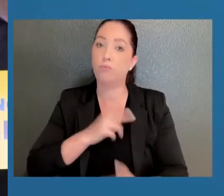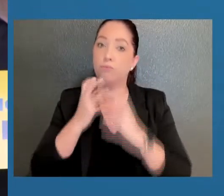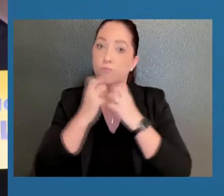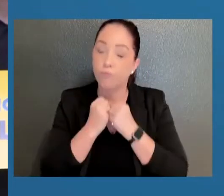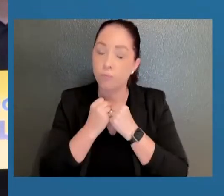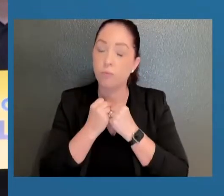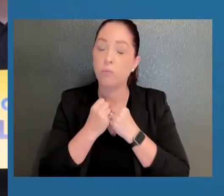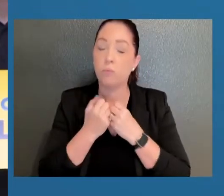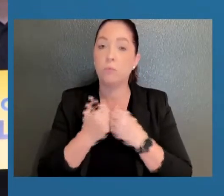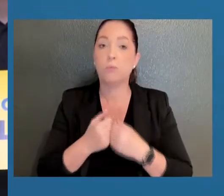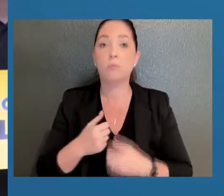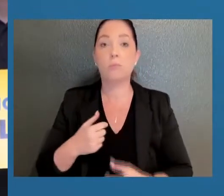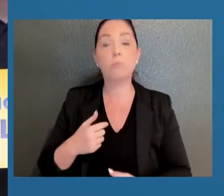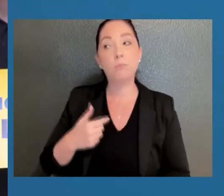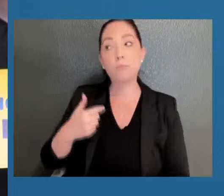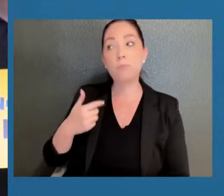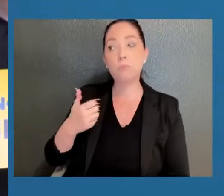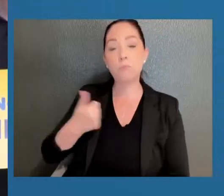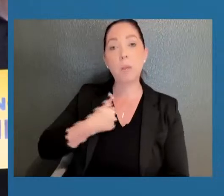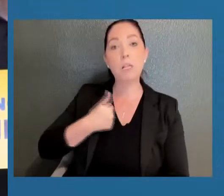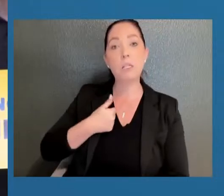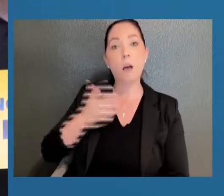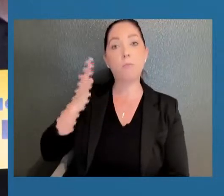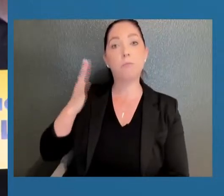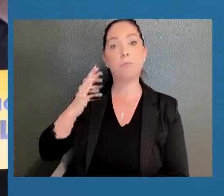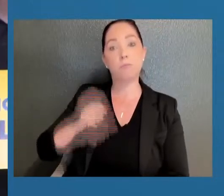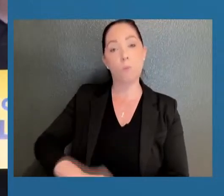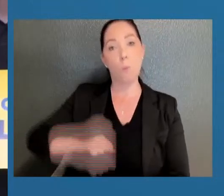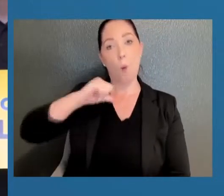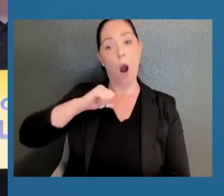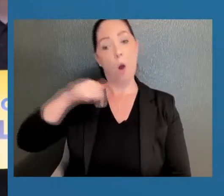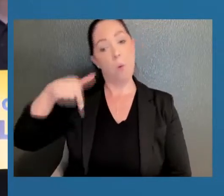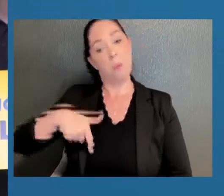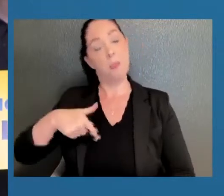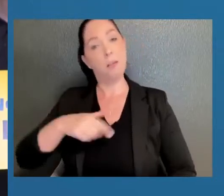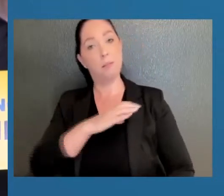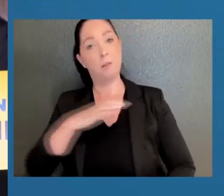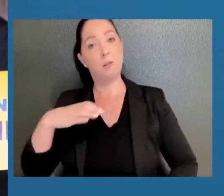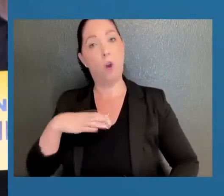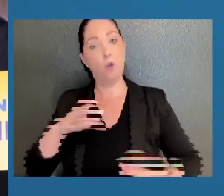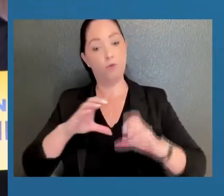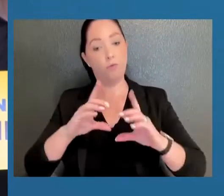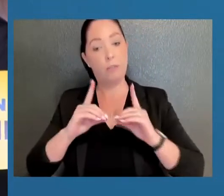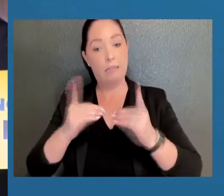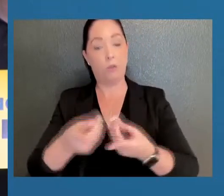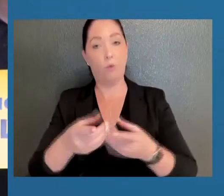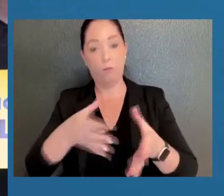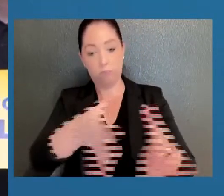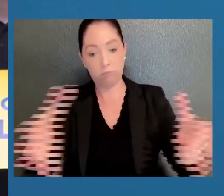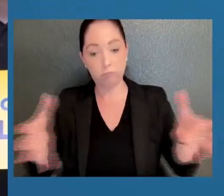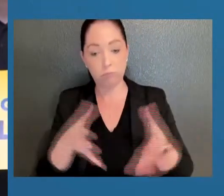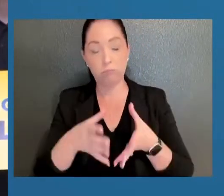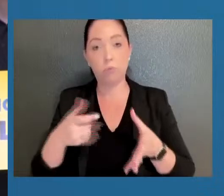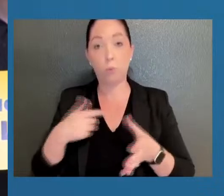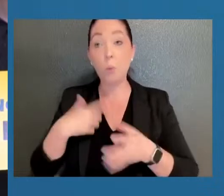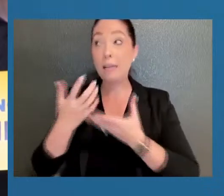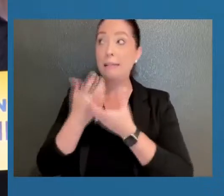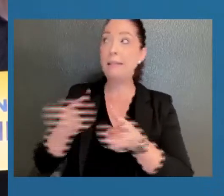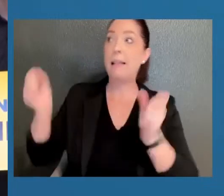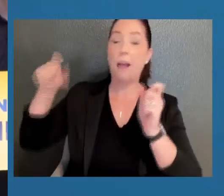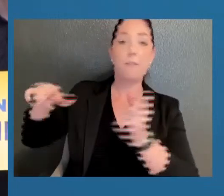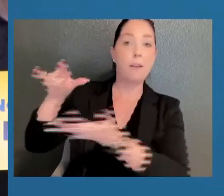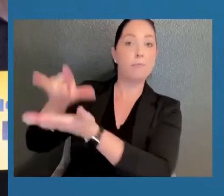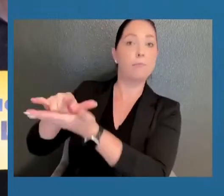proud to have this as my congressional district. I worked hard. We saved the air base that I just flew into. Worked hard